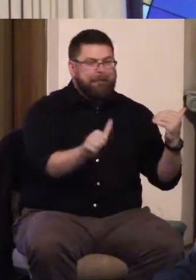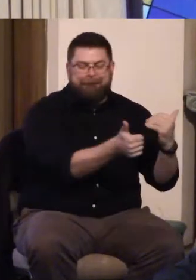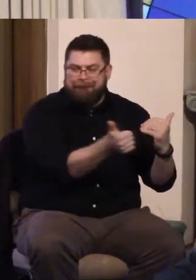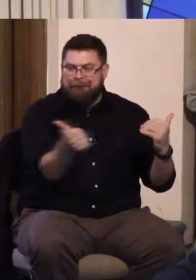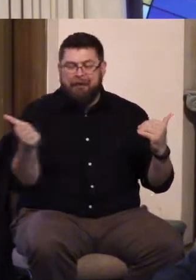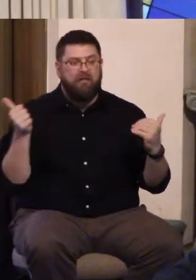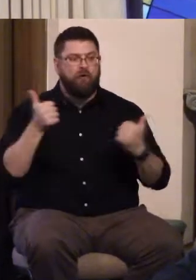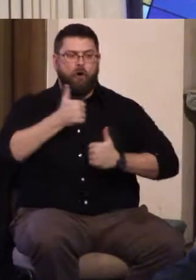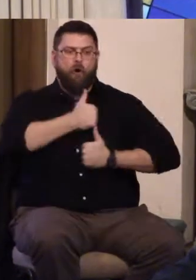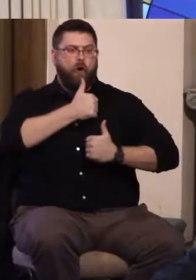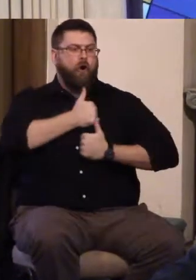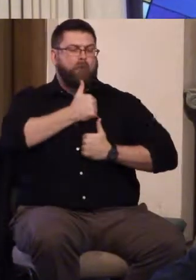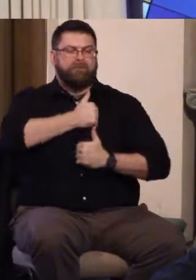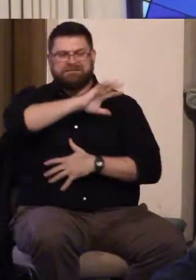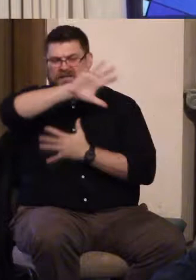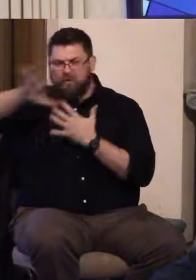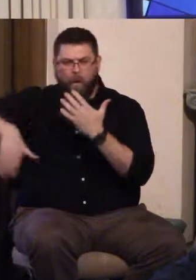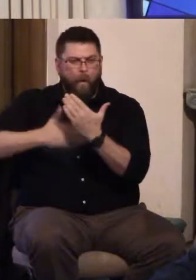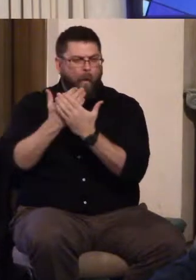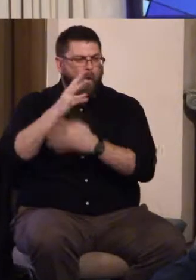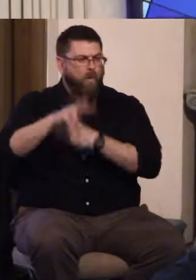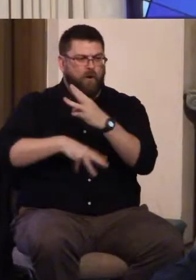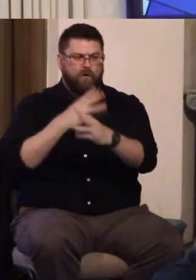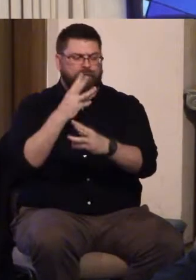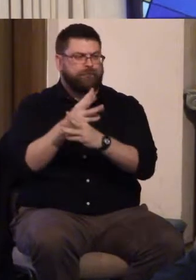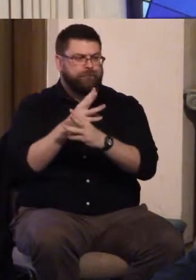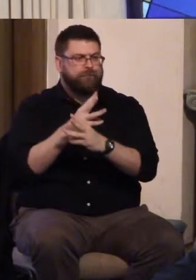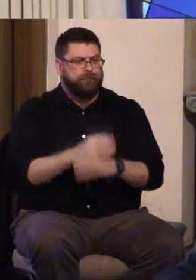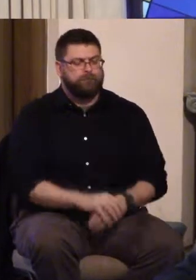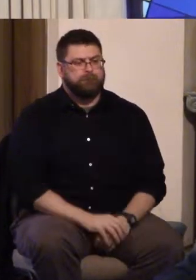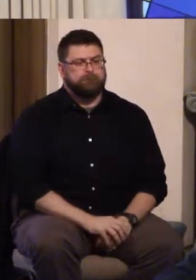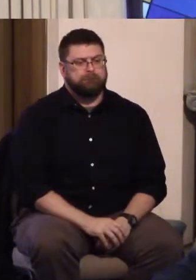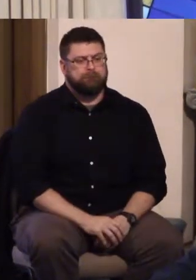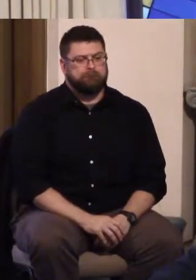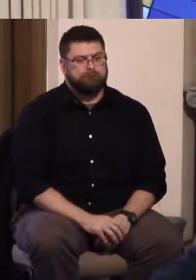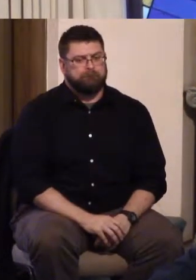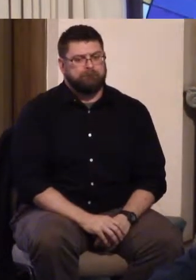any of the armies in the whole wide world.